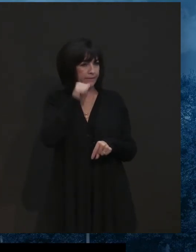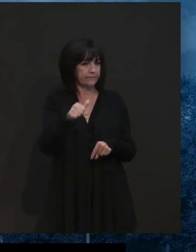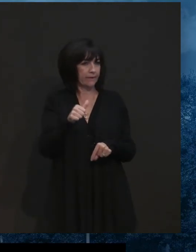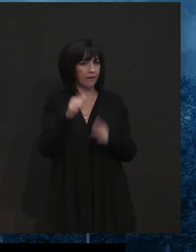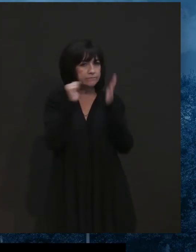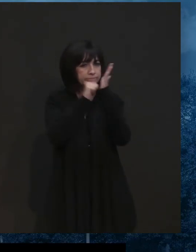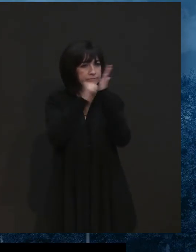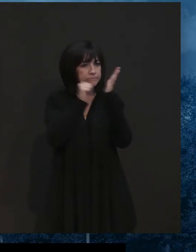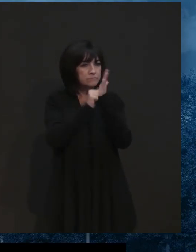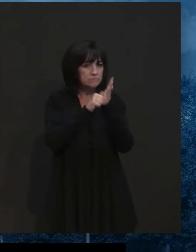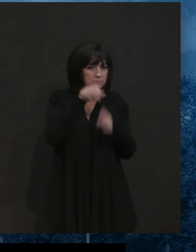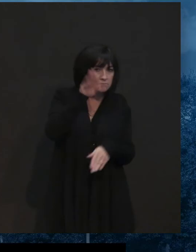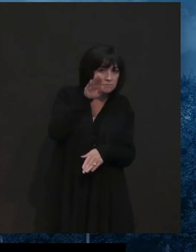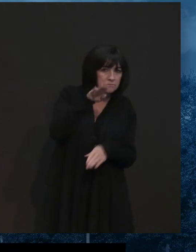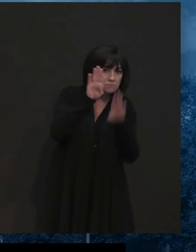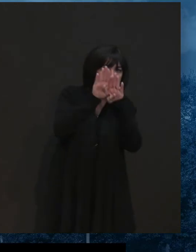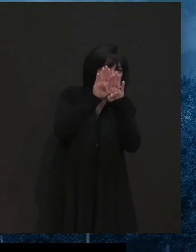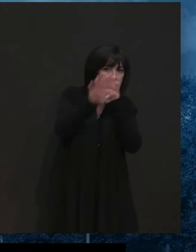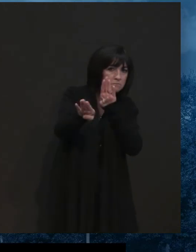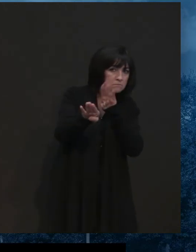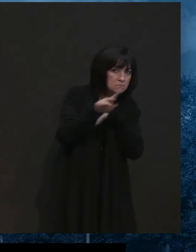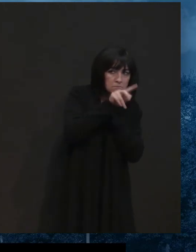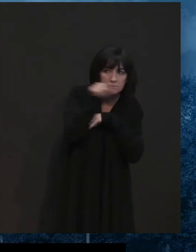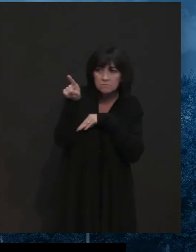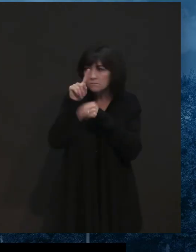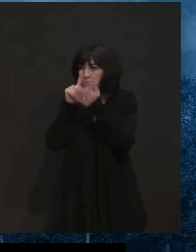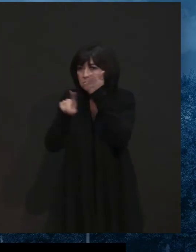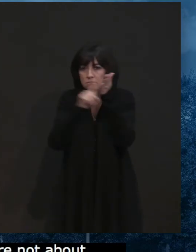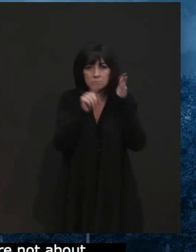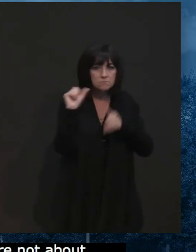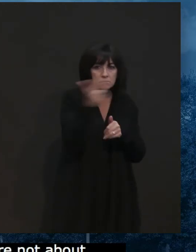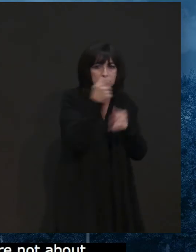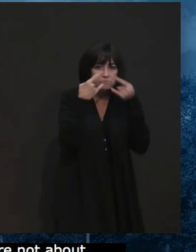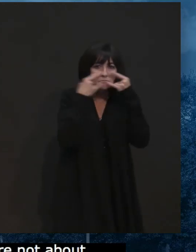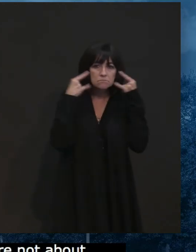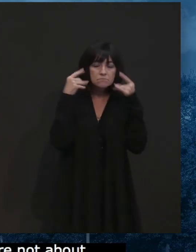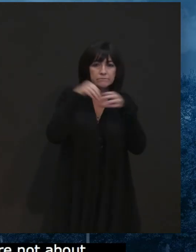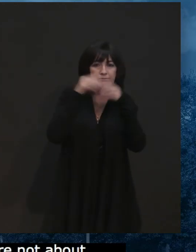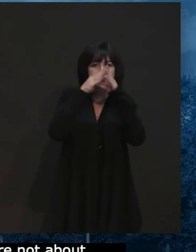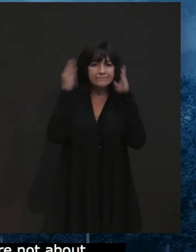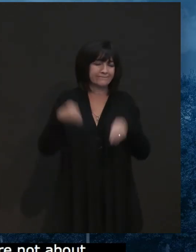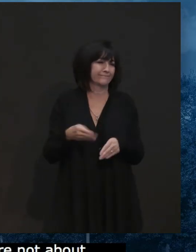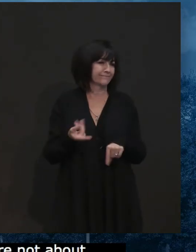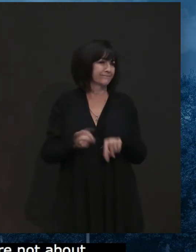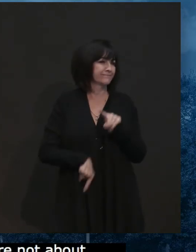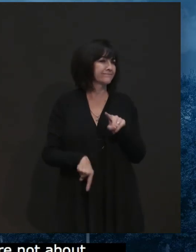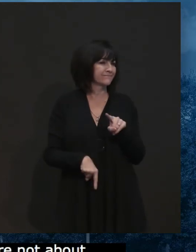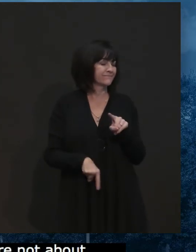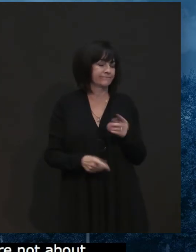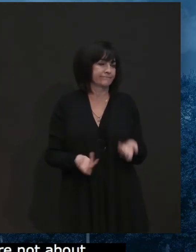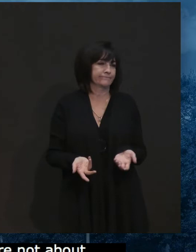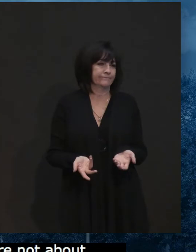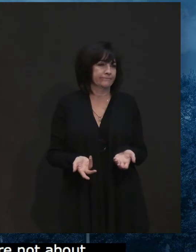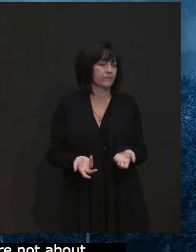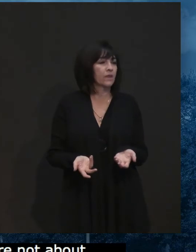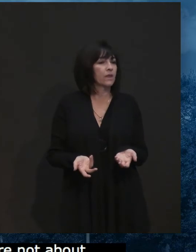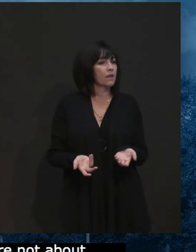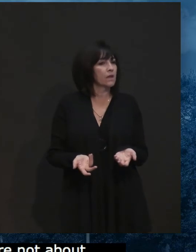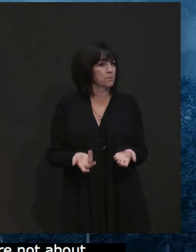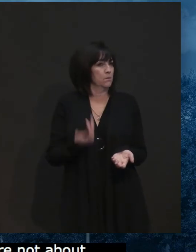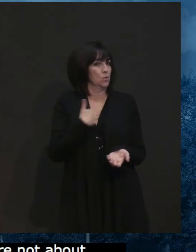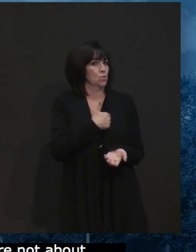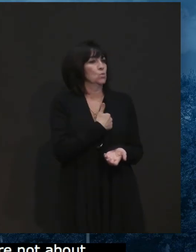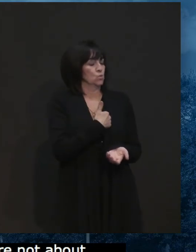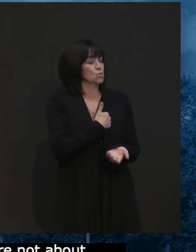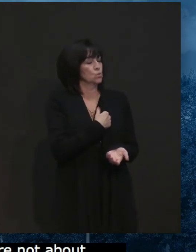and enforcing mask wearing in people's homes. I think it's really a question of, we rely almost exclusively,